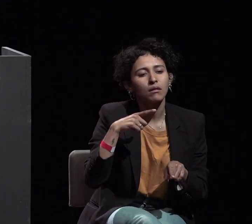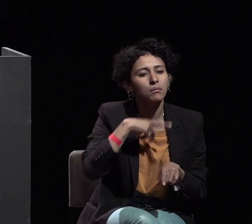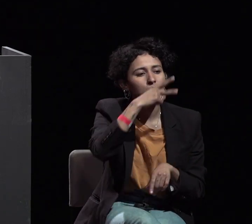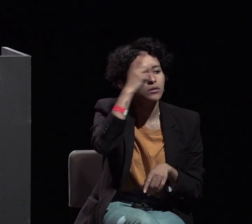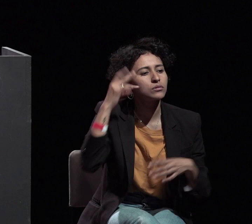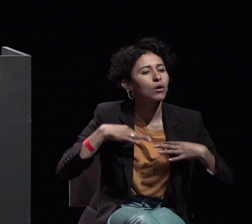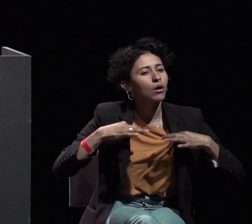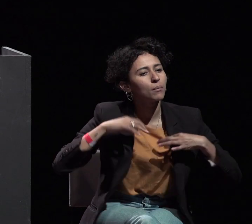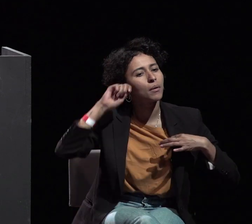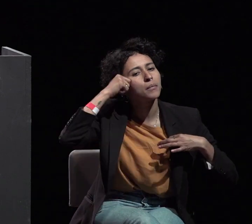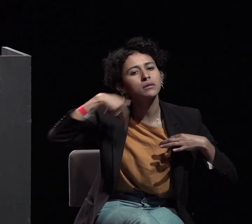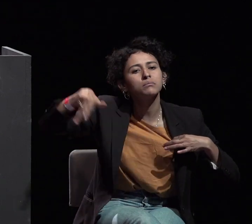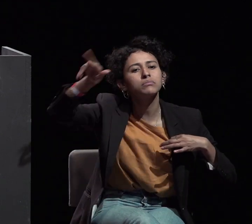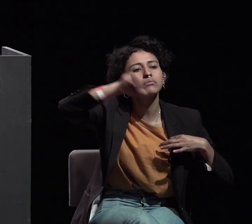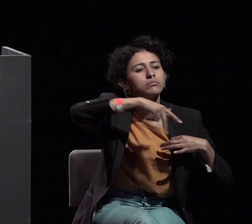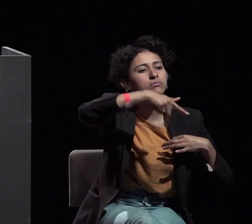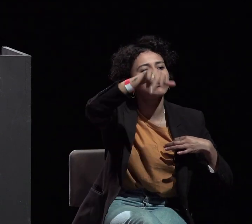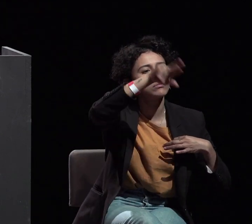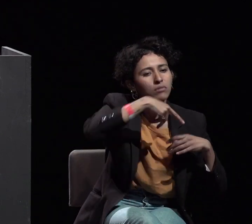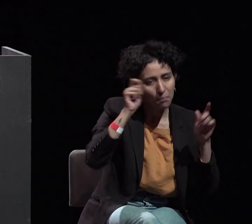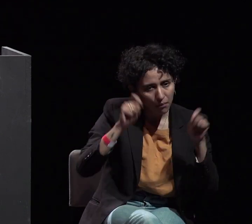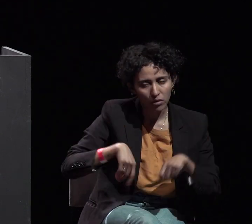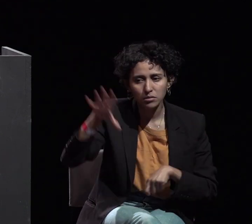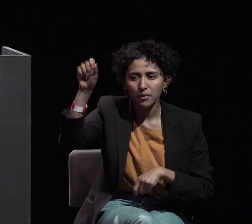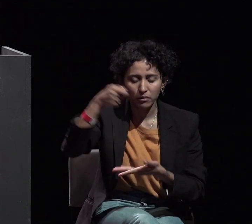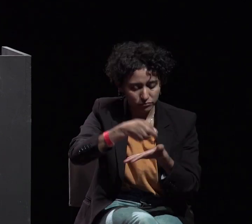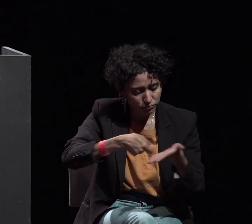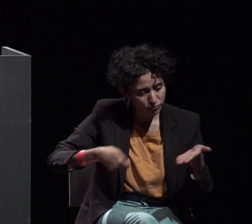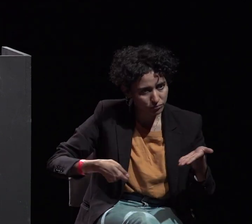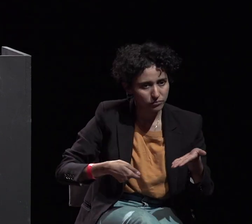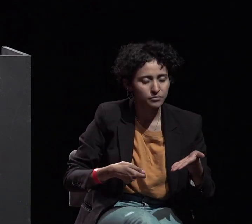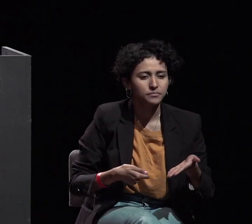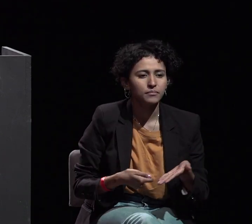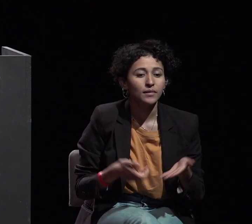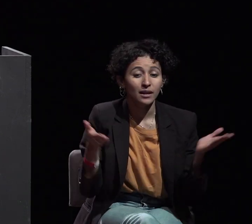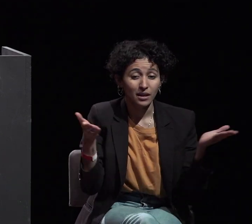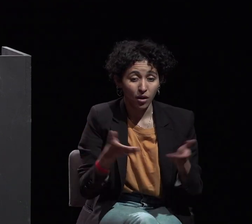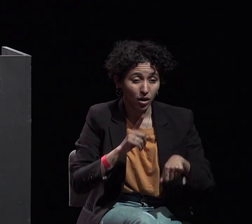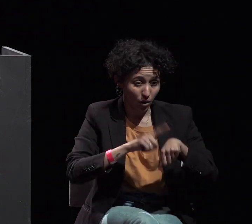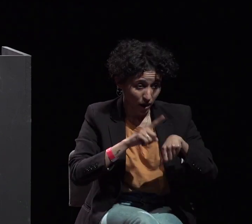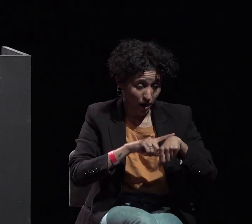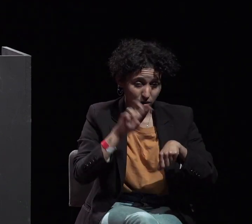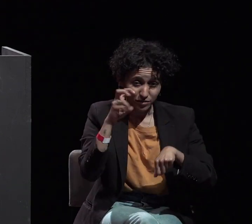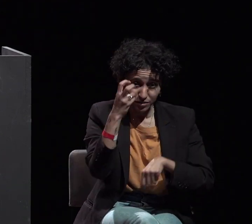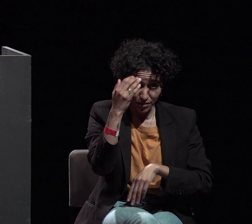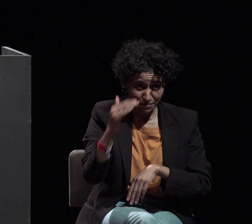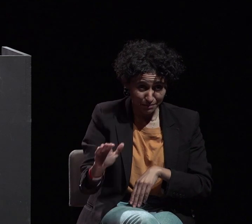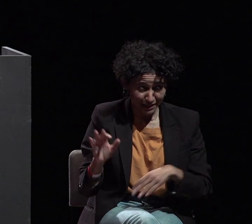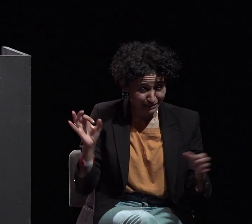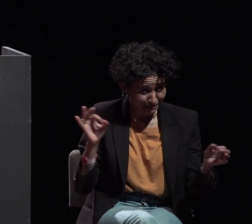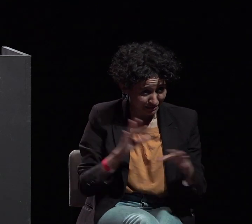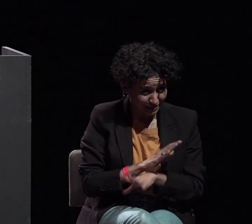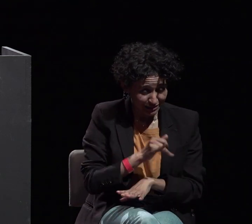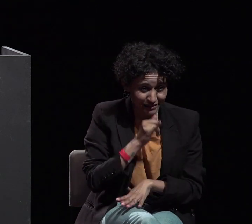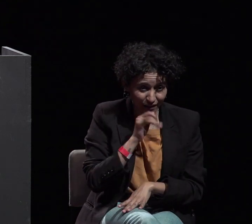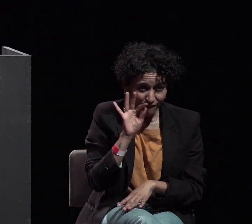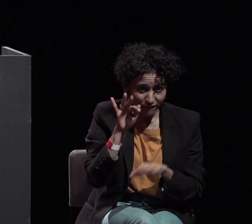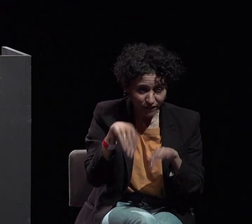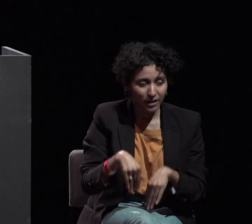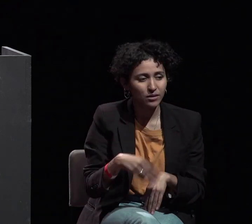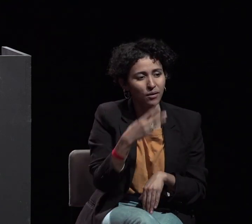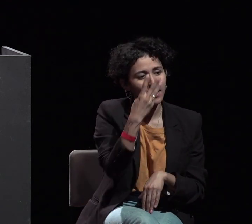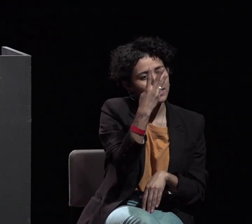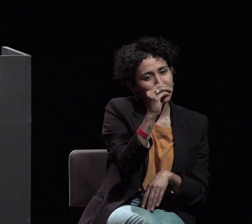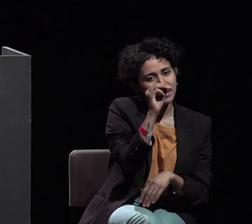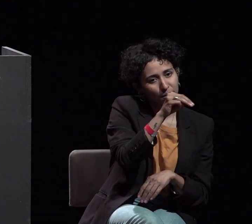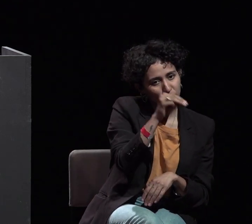palco. E eu também gostaria de lembrar que nós temos que encerrar às 5h30, então meia hora de comunicação, mais meia